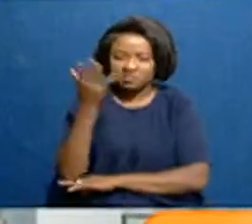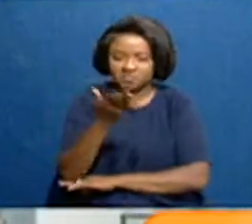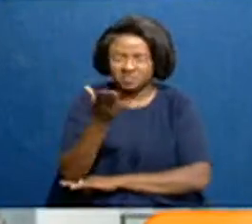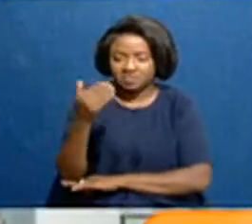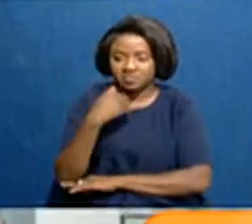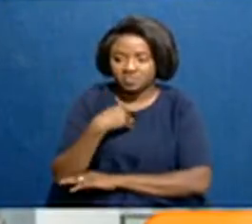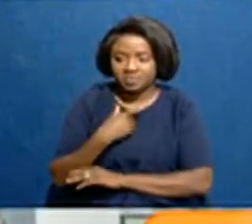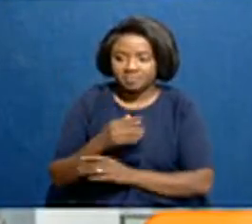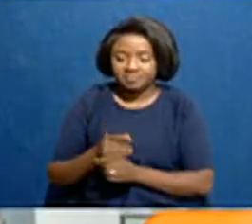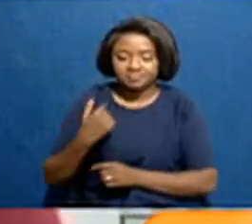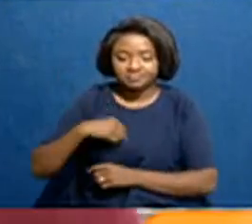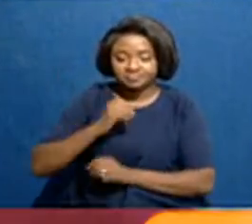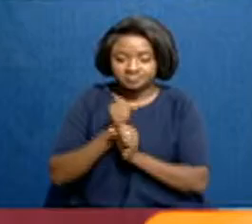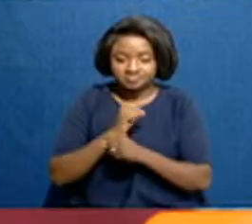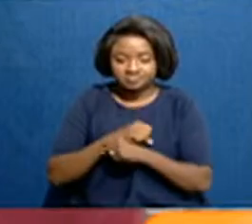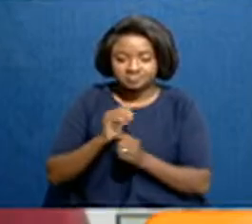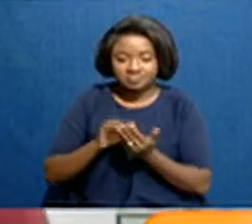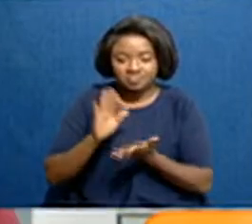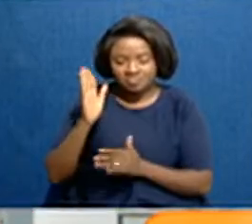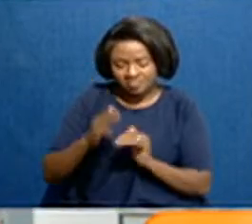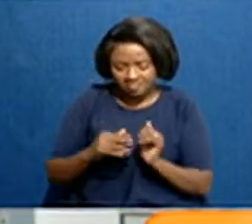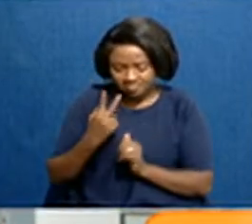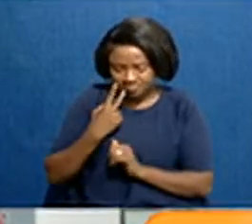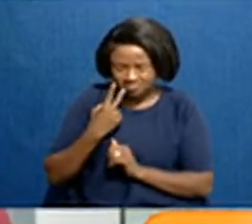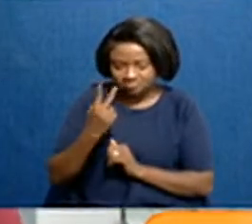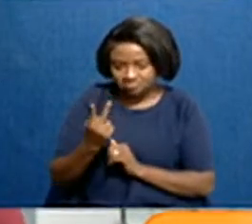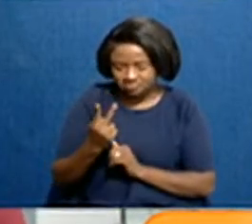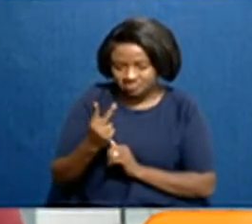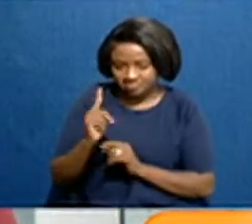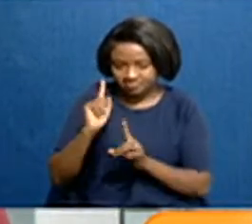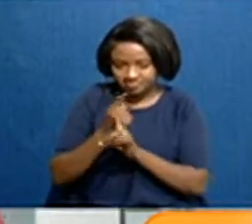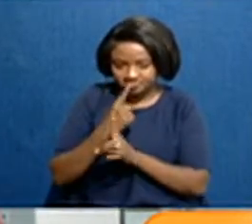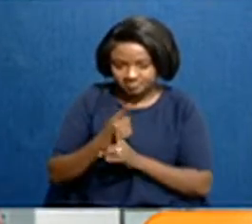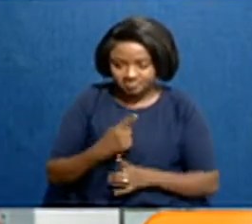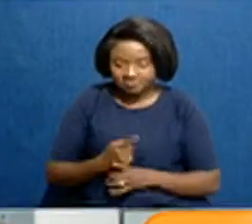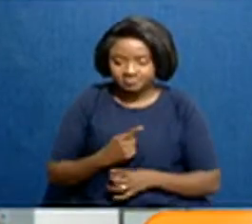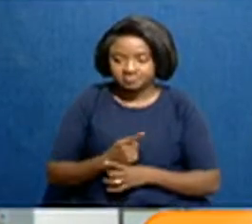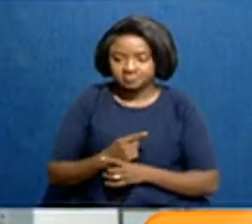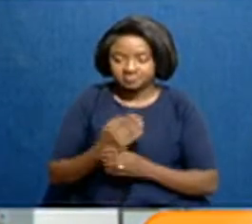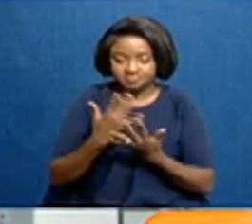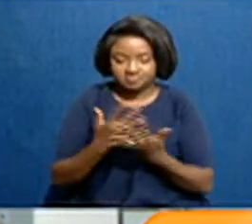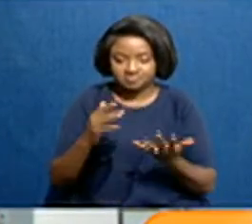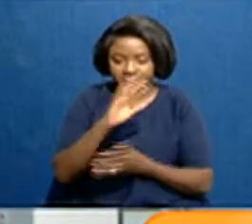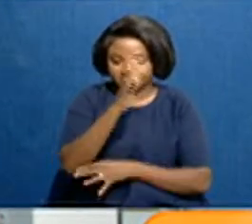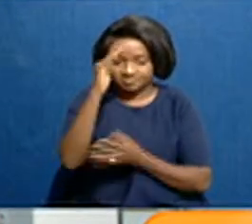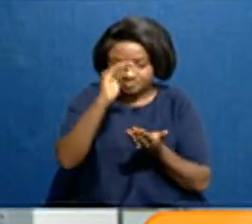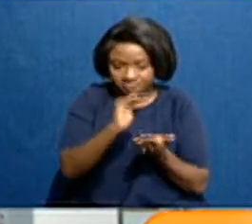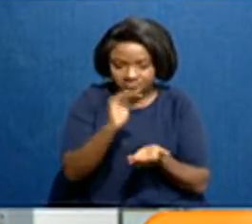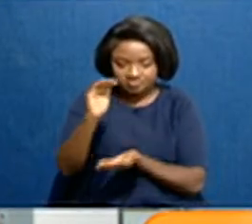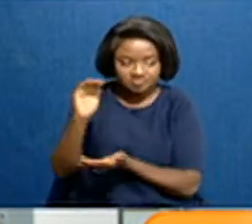making more than 200 different crops, so it's quite a wide variety of range.